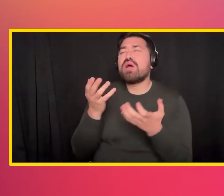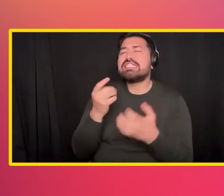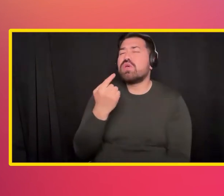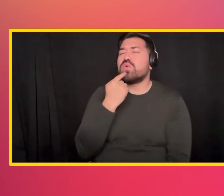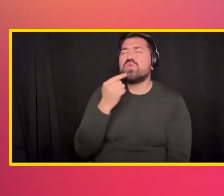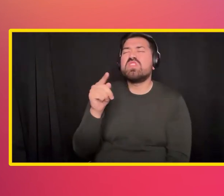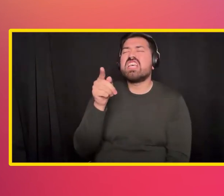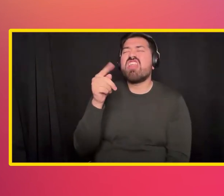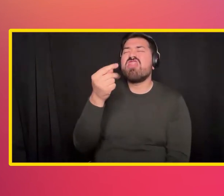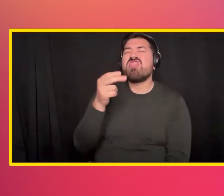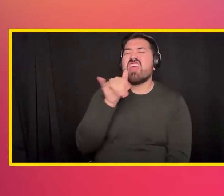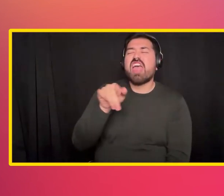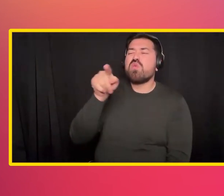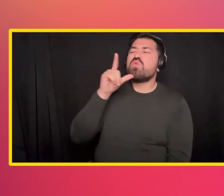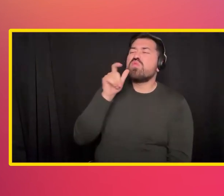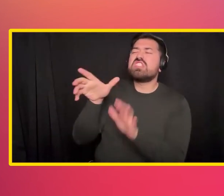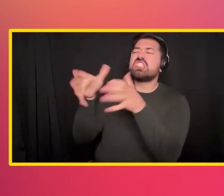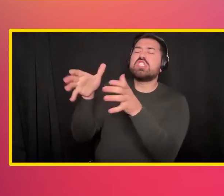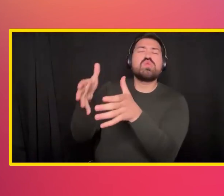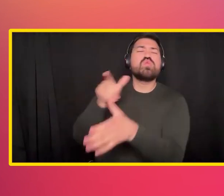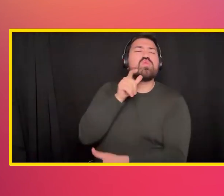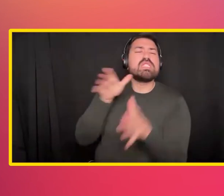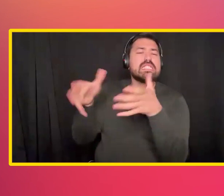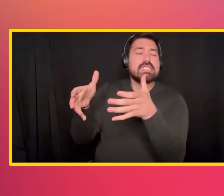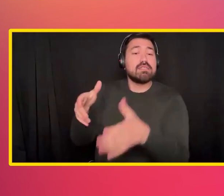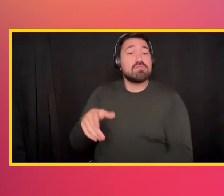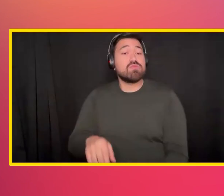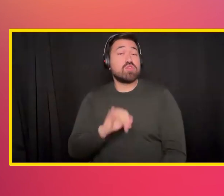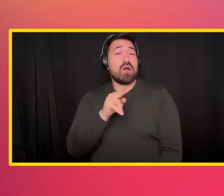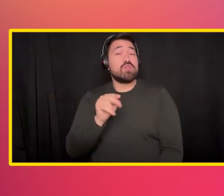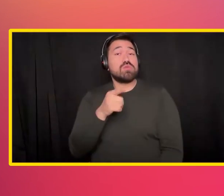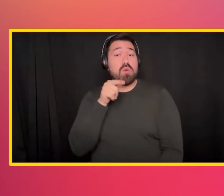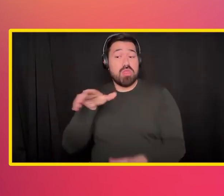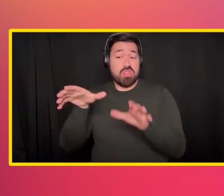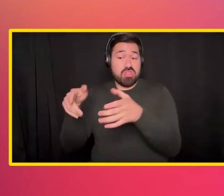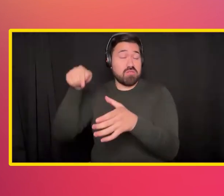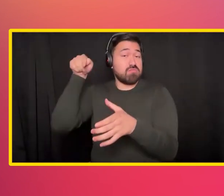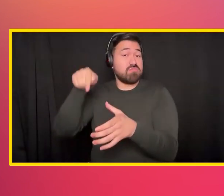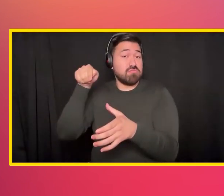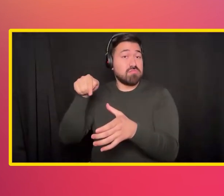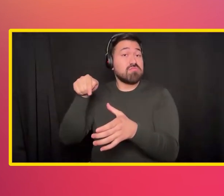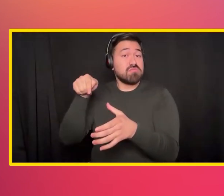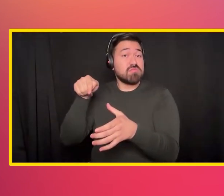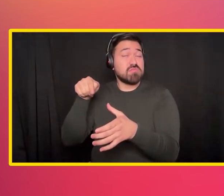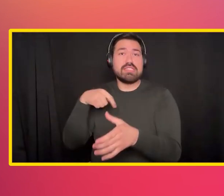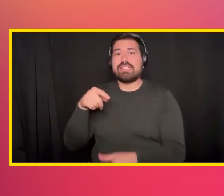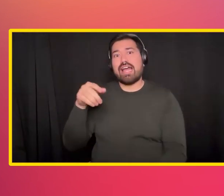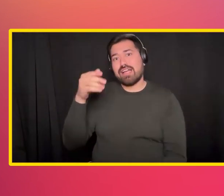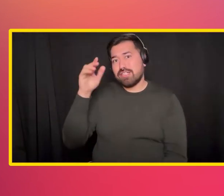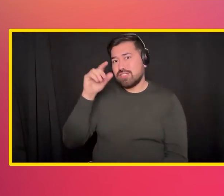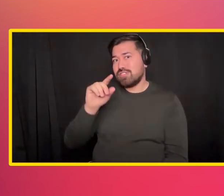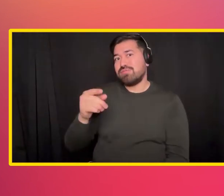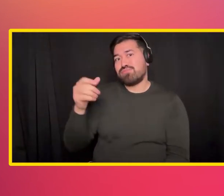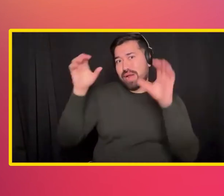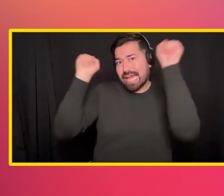conspiracy theories. We want receipts. Who is Oh, they? I mean, they is Donald Trump and the people